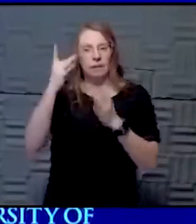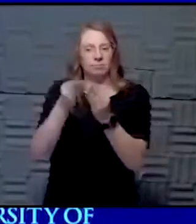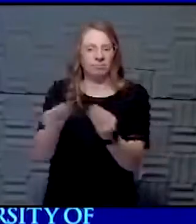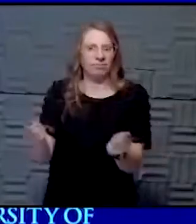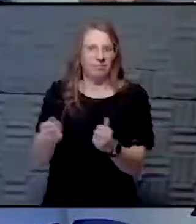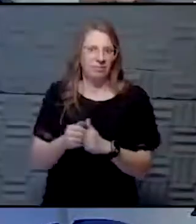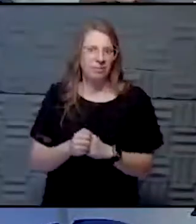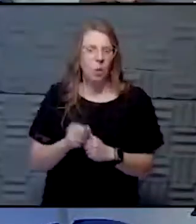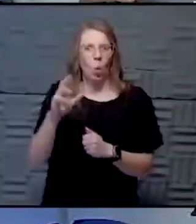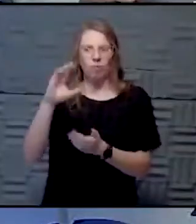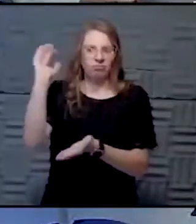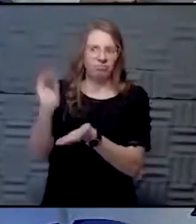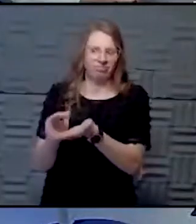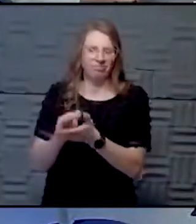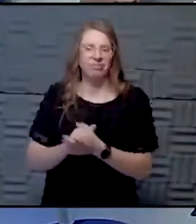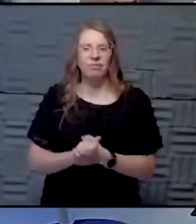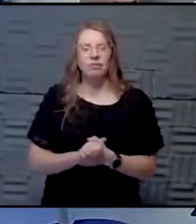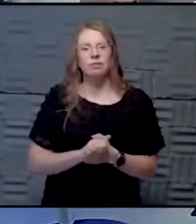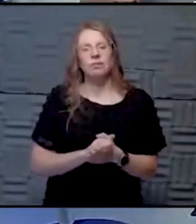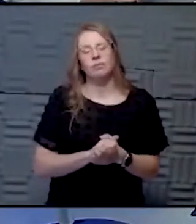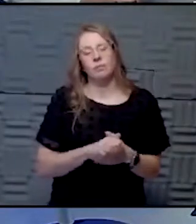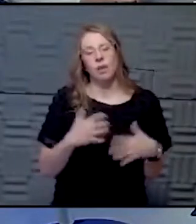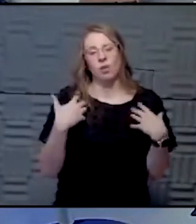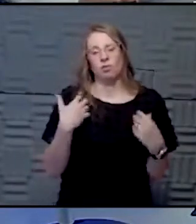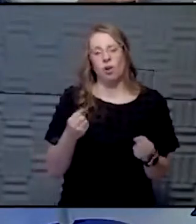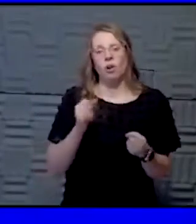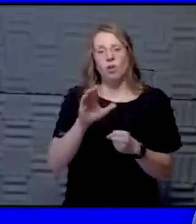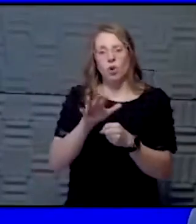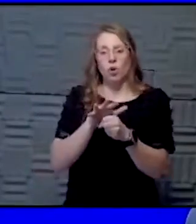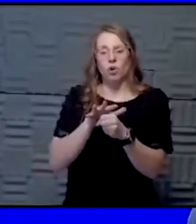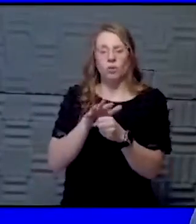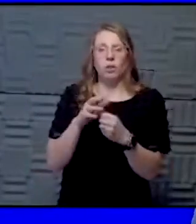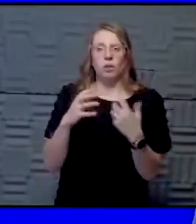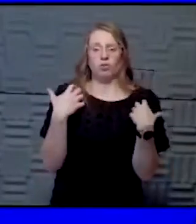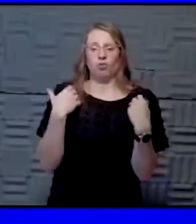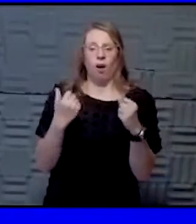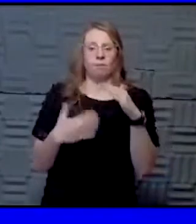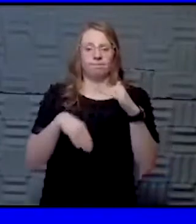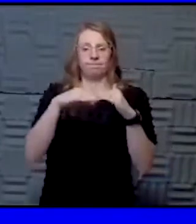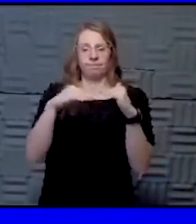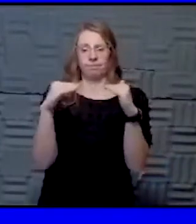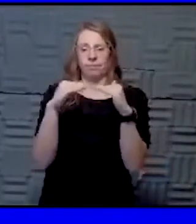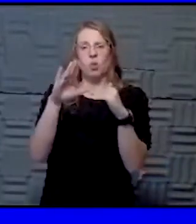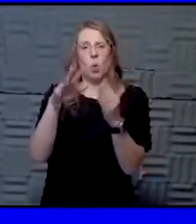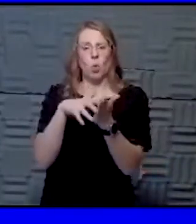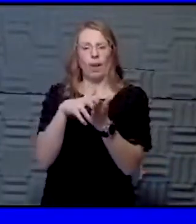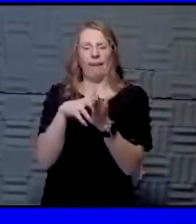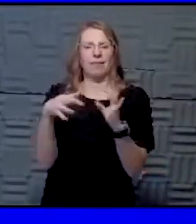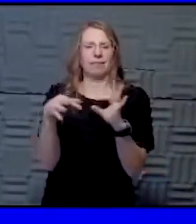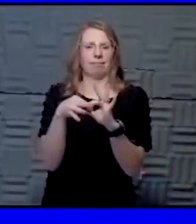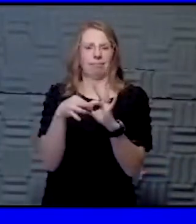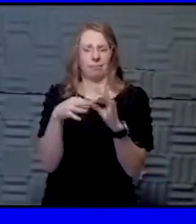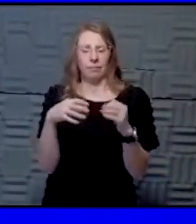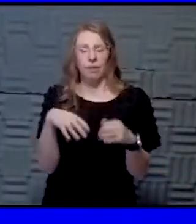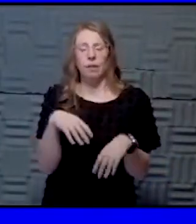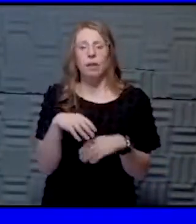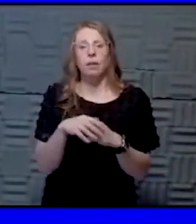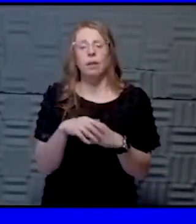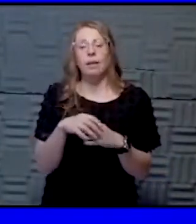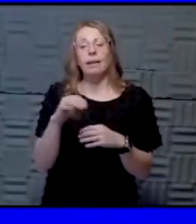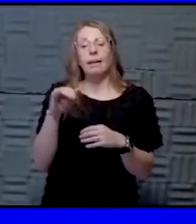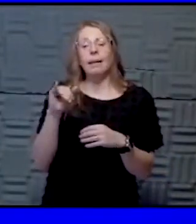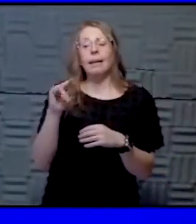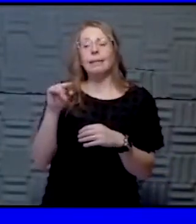they've had. Yeah, you're only as strong as your weakest link. And there are so many countries that are vulnerable because they don't have vaccination. India